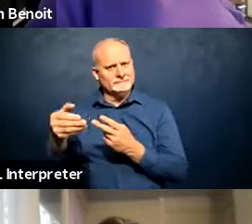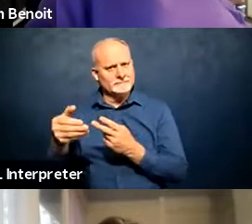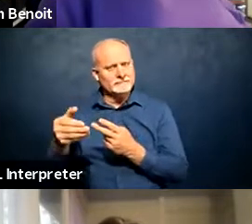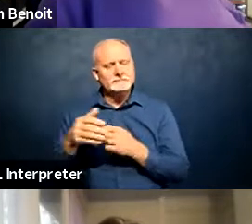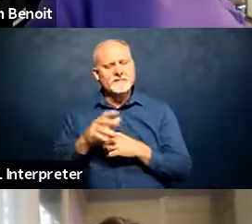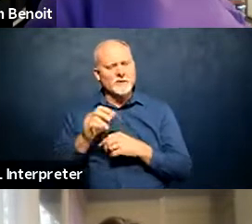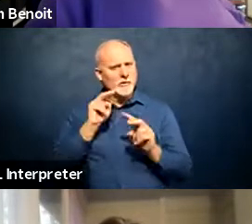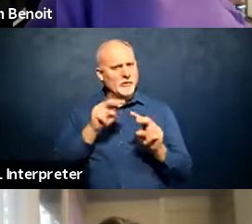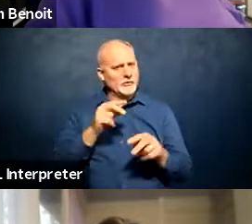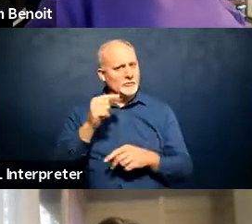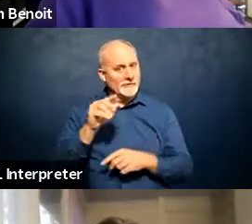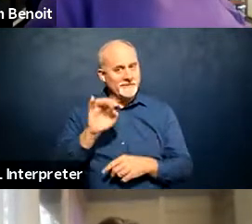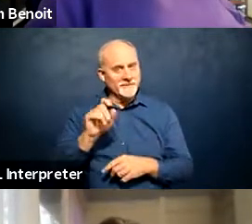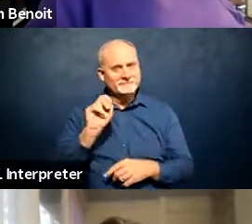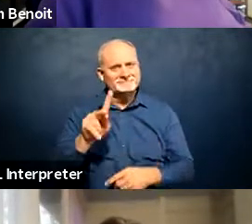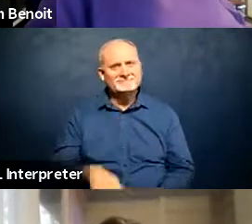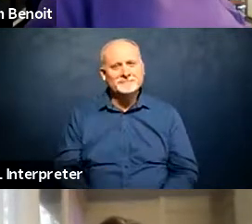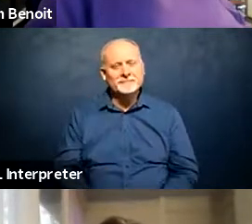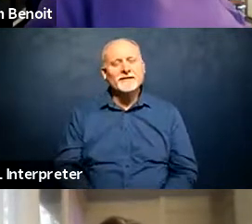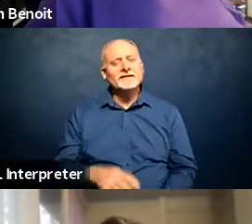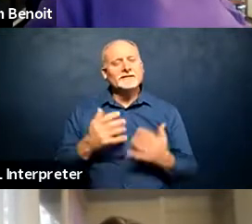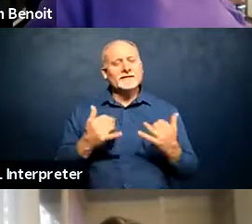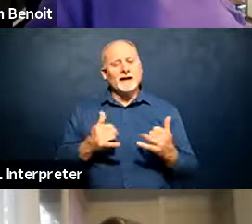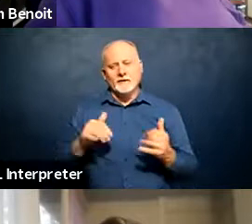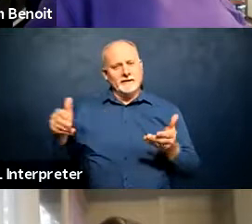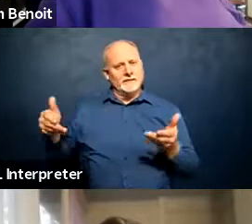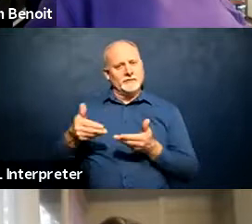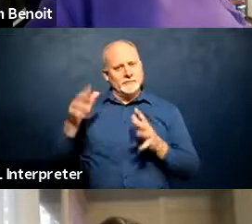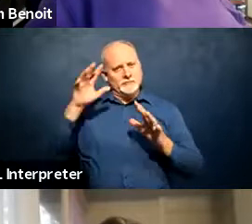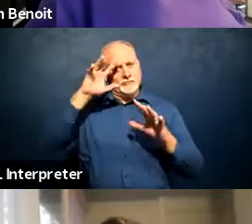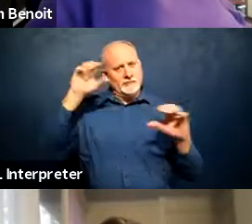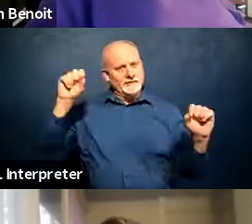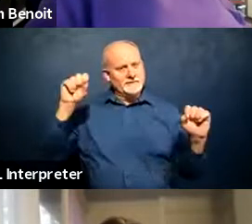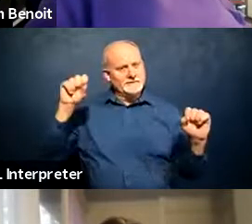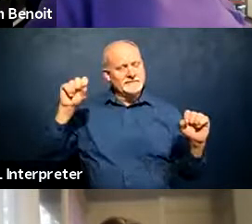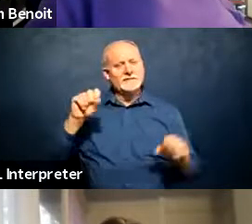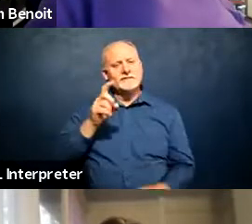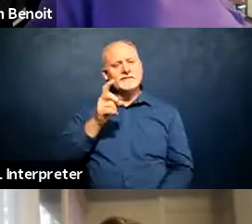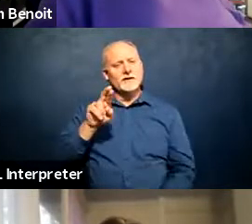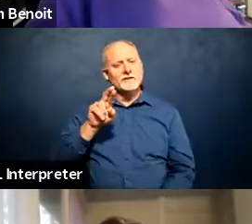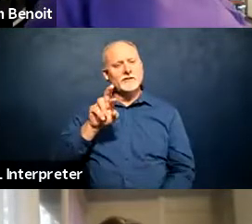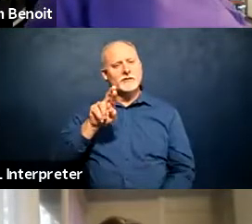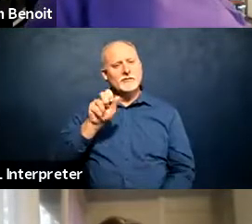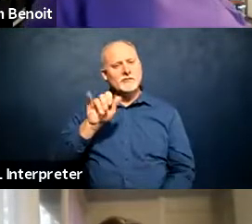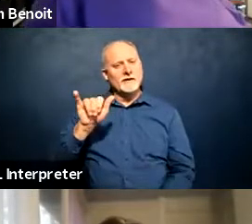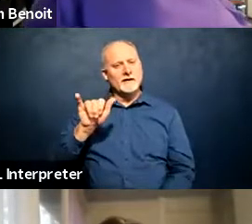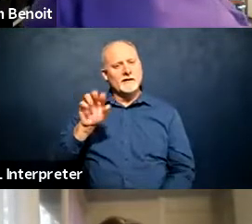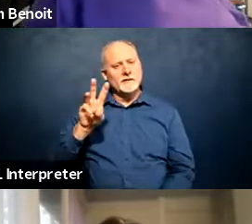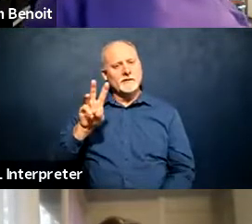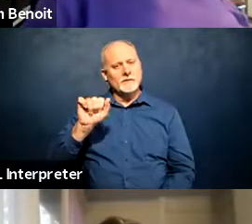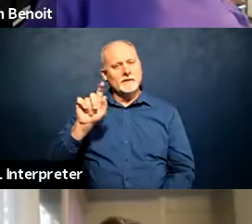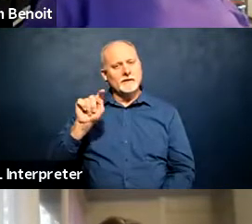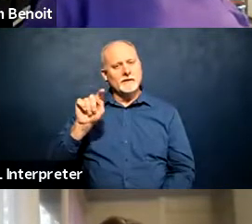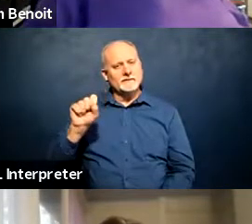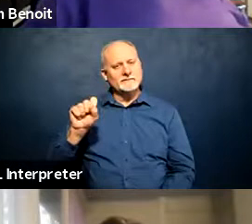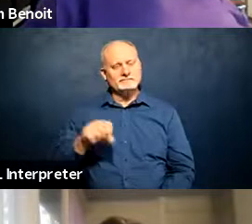and open your green mail. So with that, I'd like to introduce the president of UAB, Dr. Ray Watts.